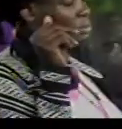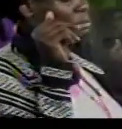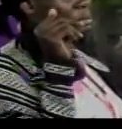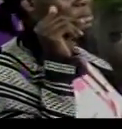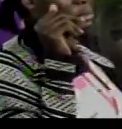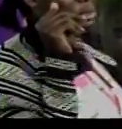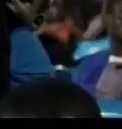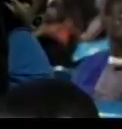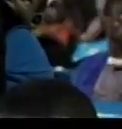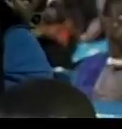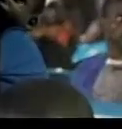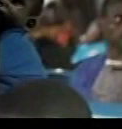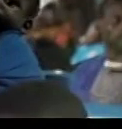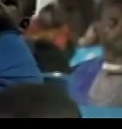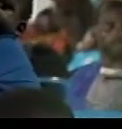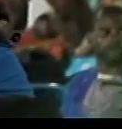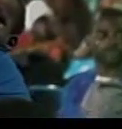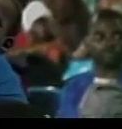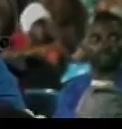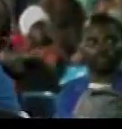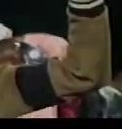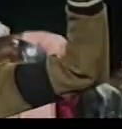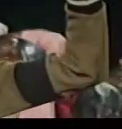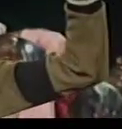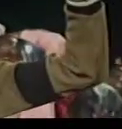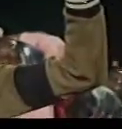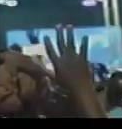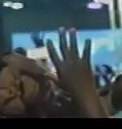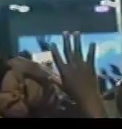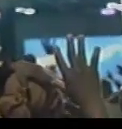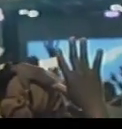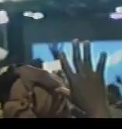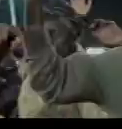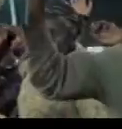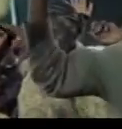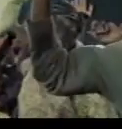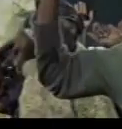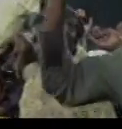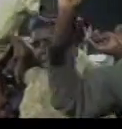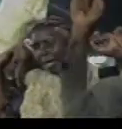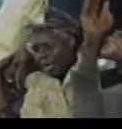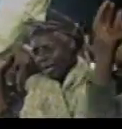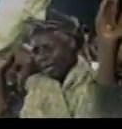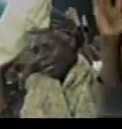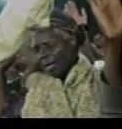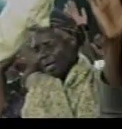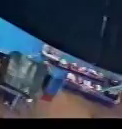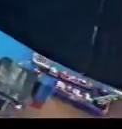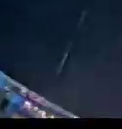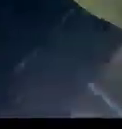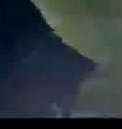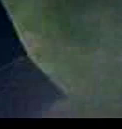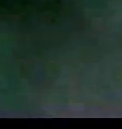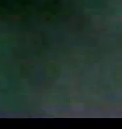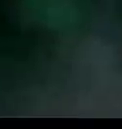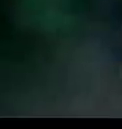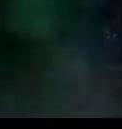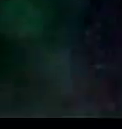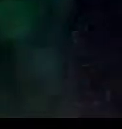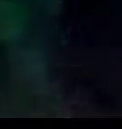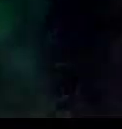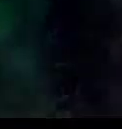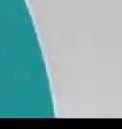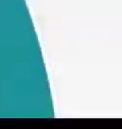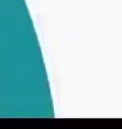perish. You will be an altogether Christian in Jesus' name.